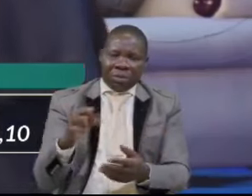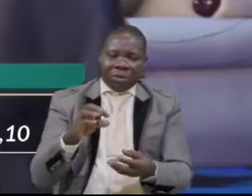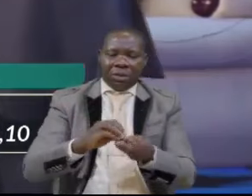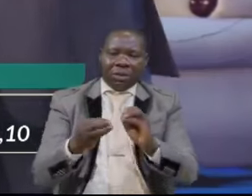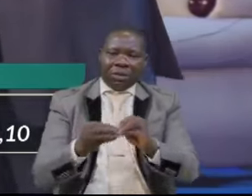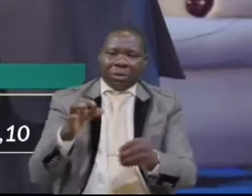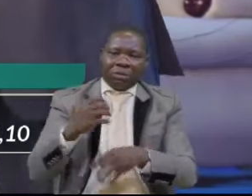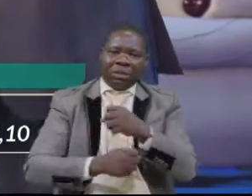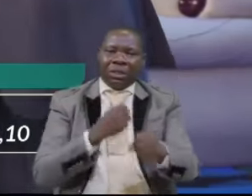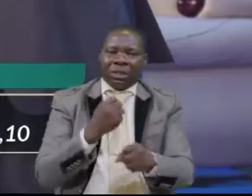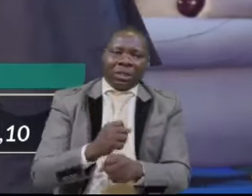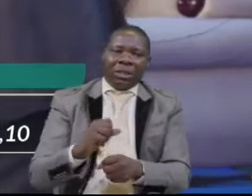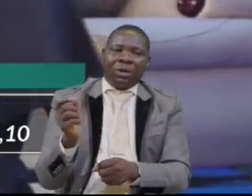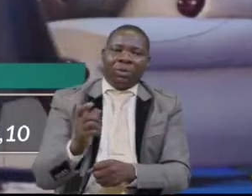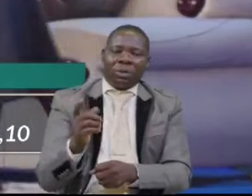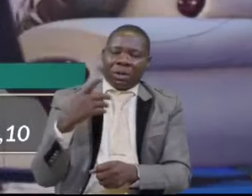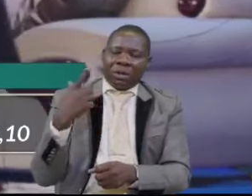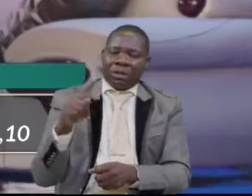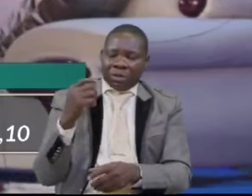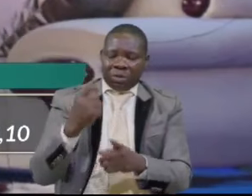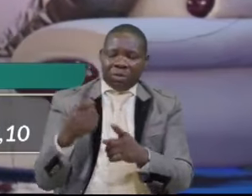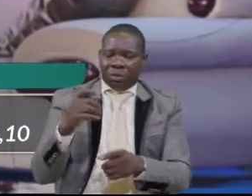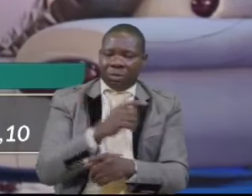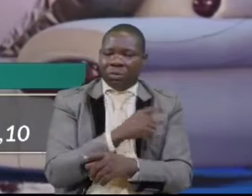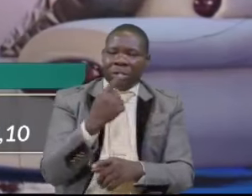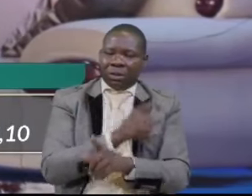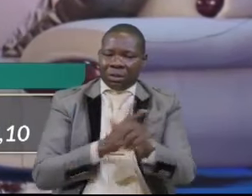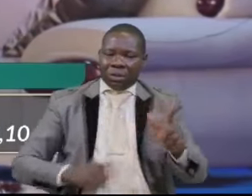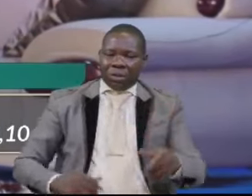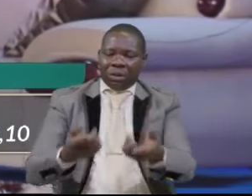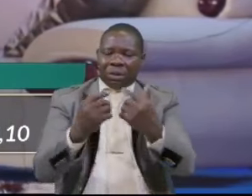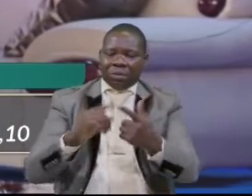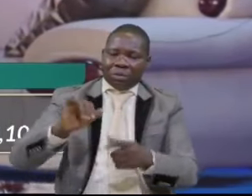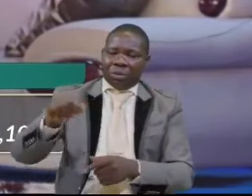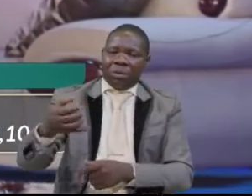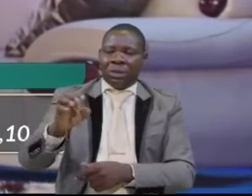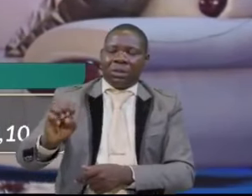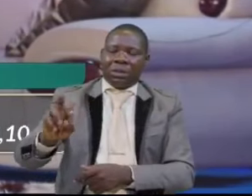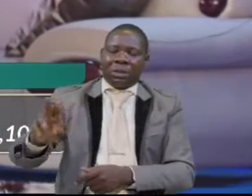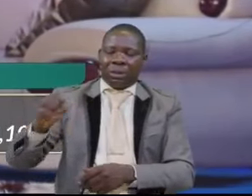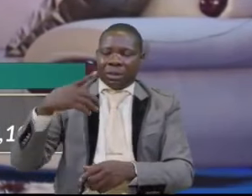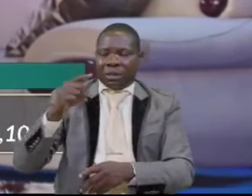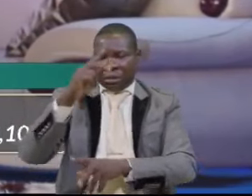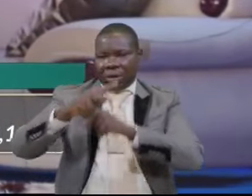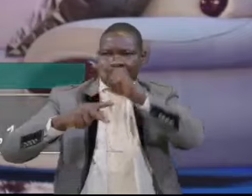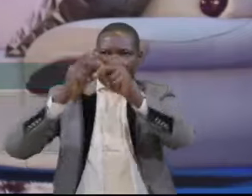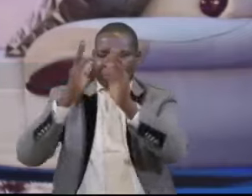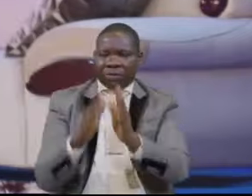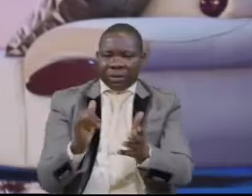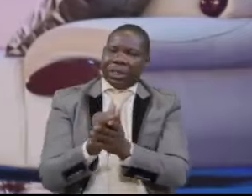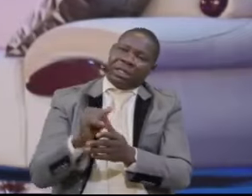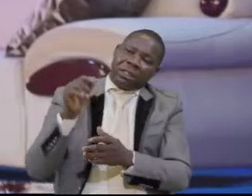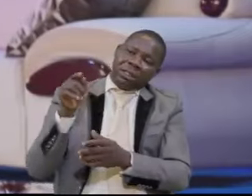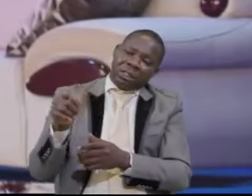the word of the Lord came to Jeremiah the prophet, that he would